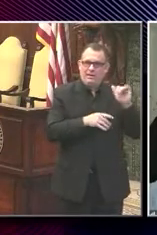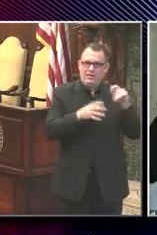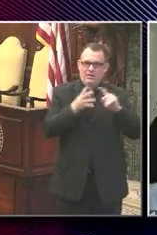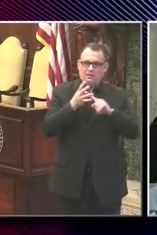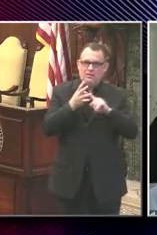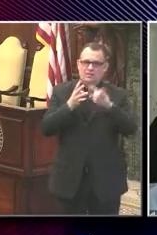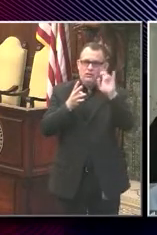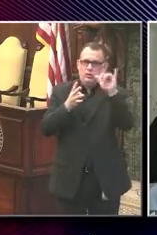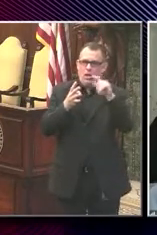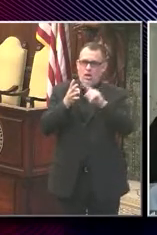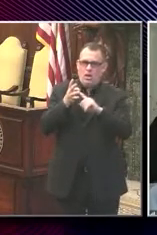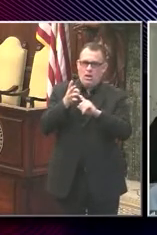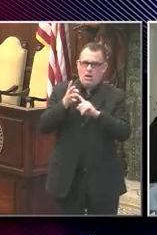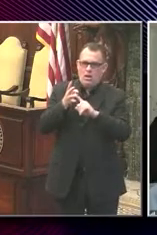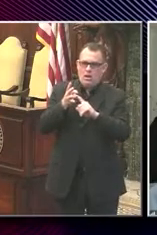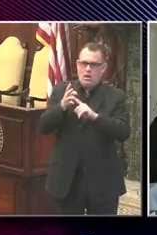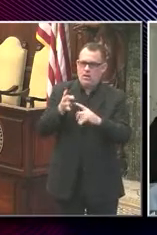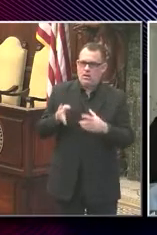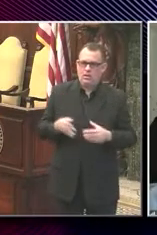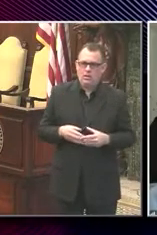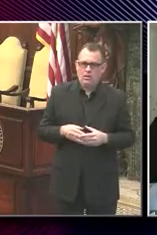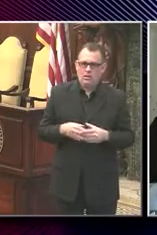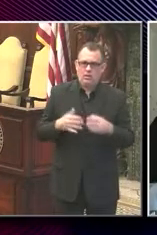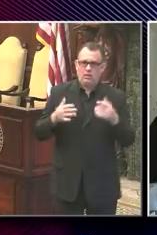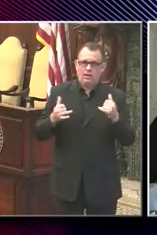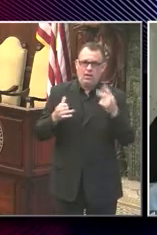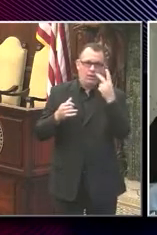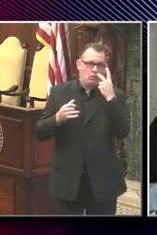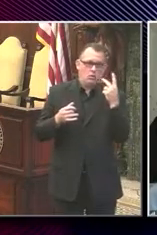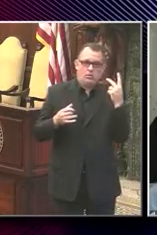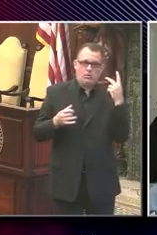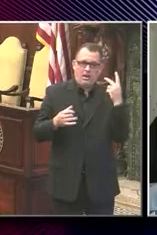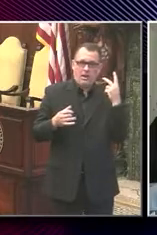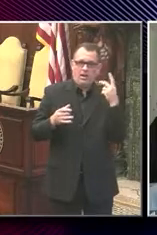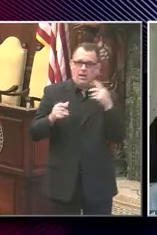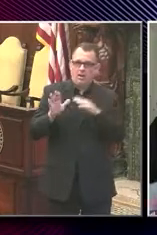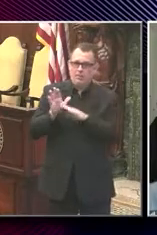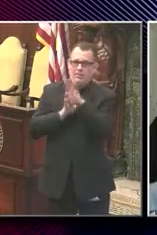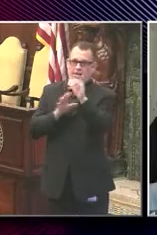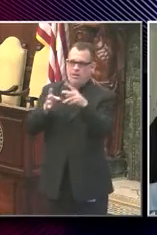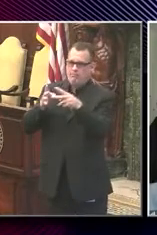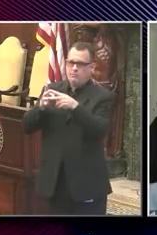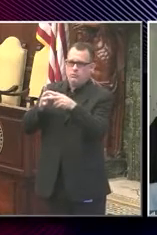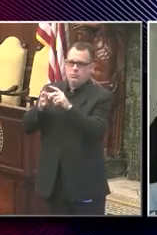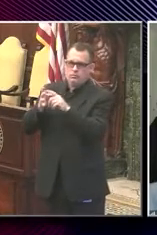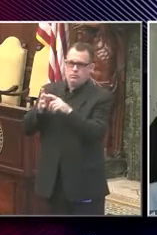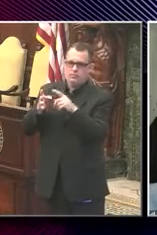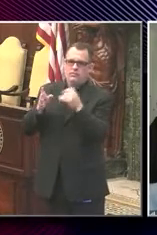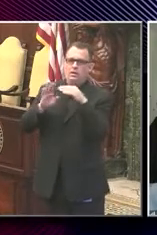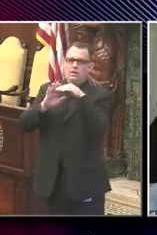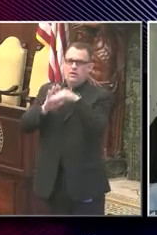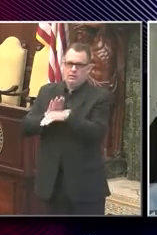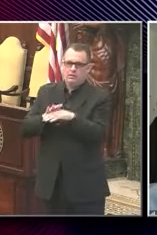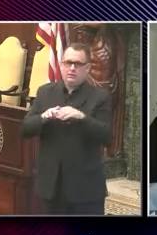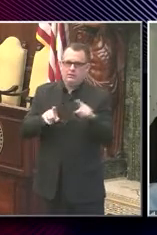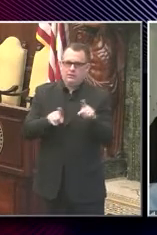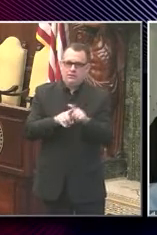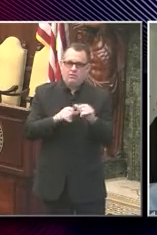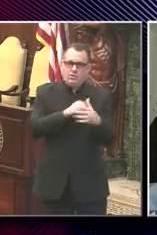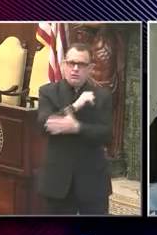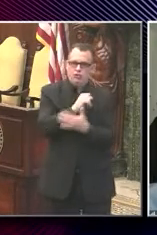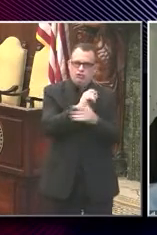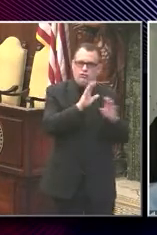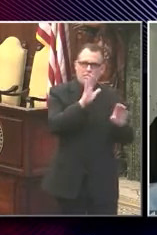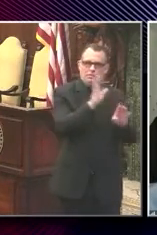Sometimes you can only see that in retrospect. And that's somewhat consistent with the peak that the country had around that